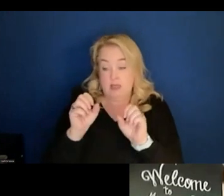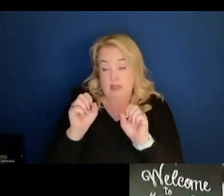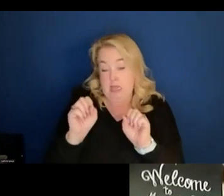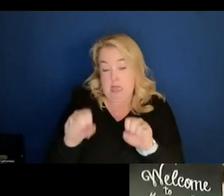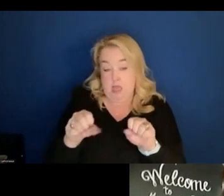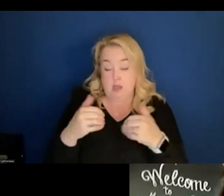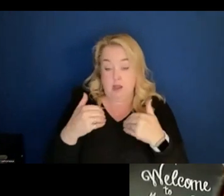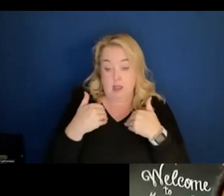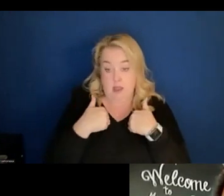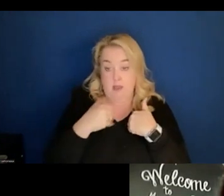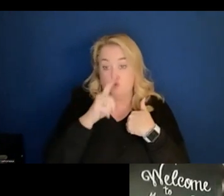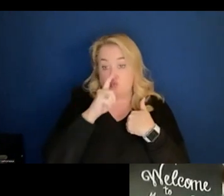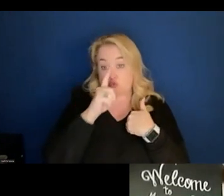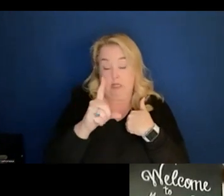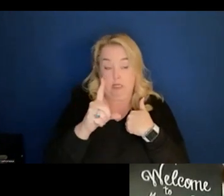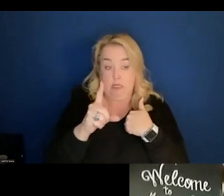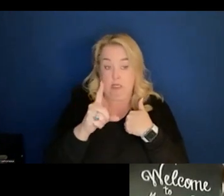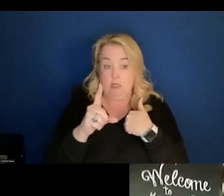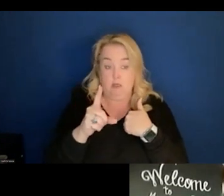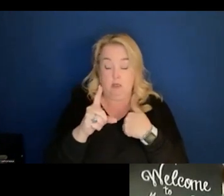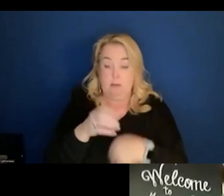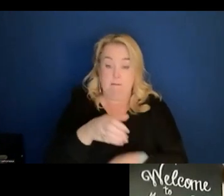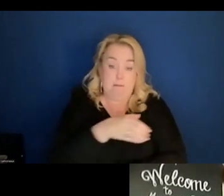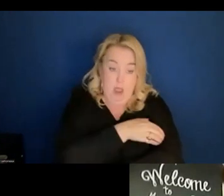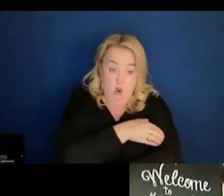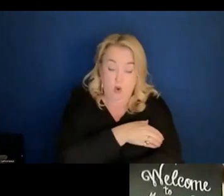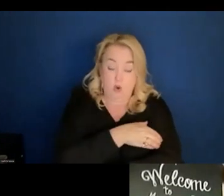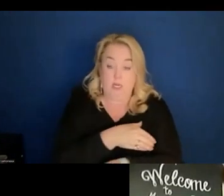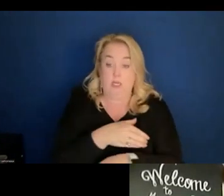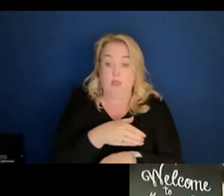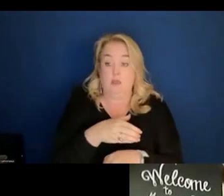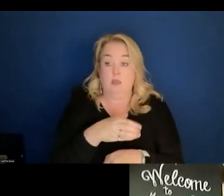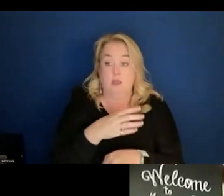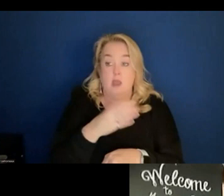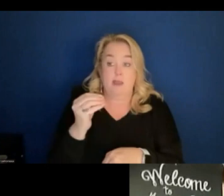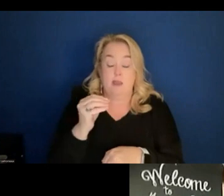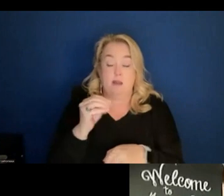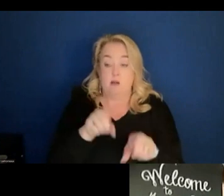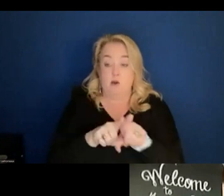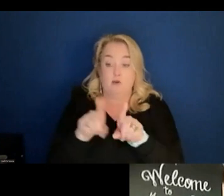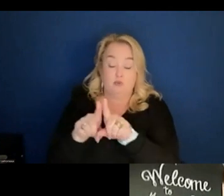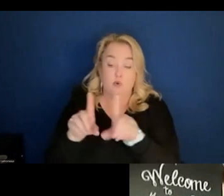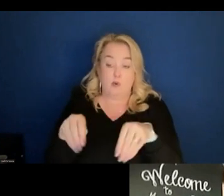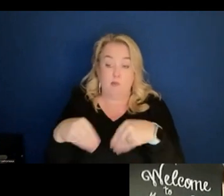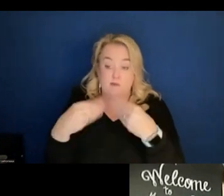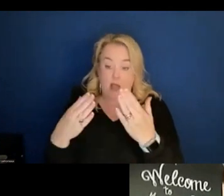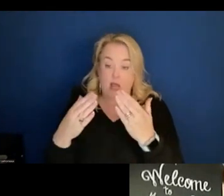this can be really empowering, and also, you know, it provides